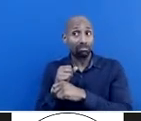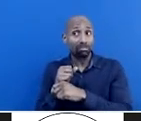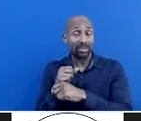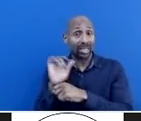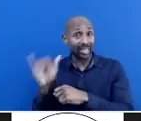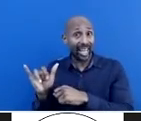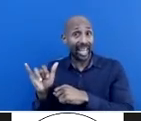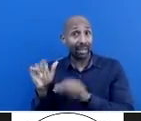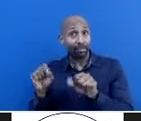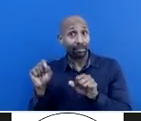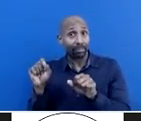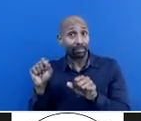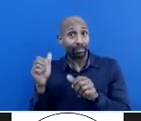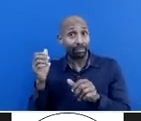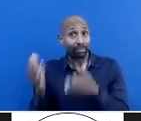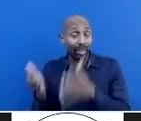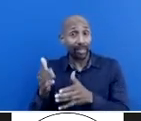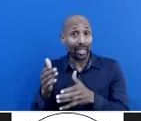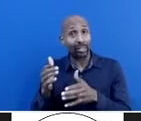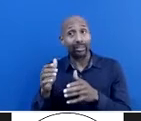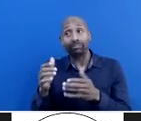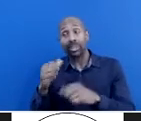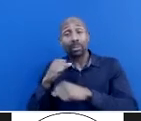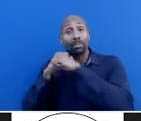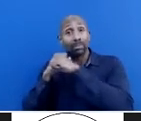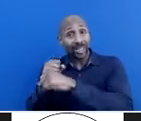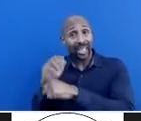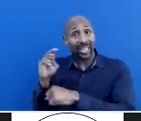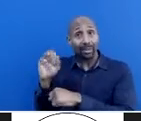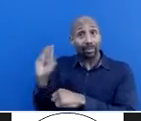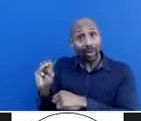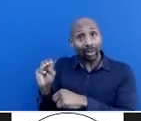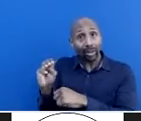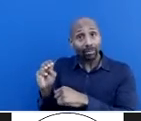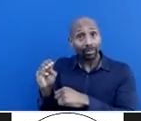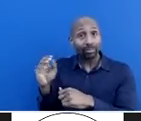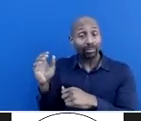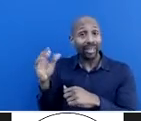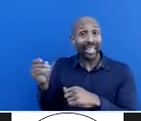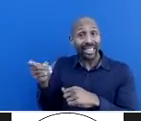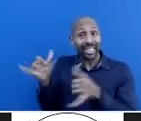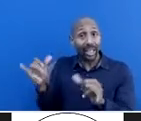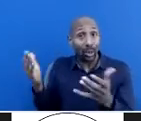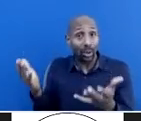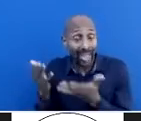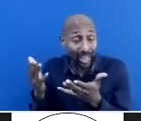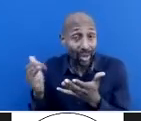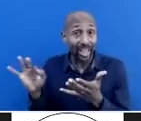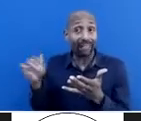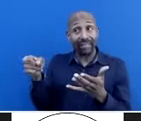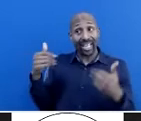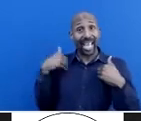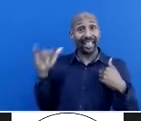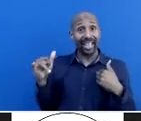Mandinga is actually still the term that is used for any power object in Brazil. Even those that come